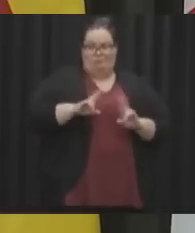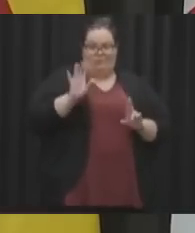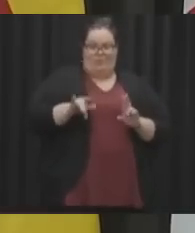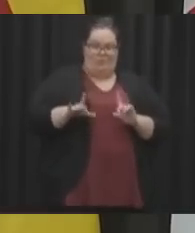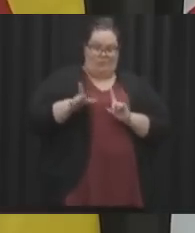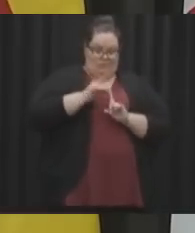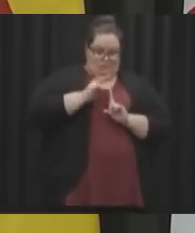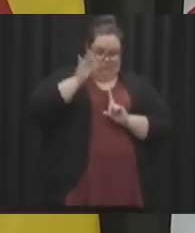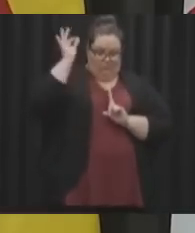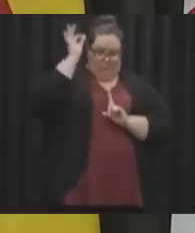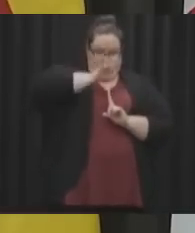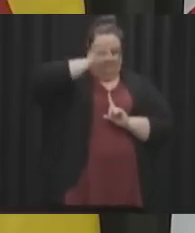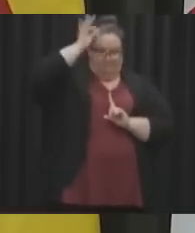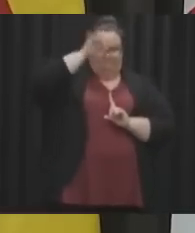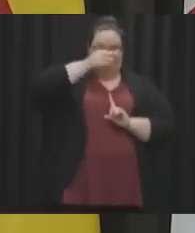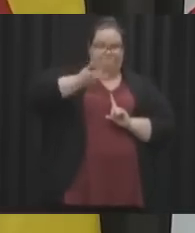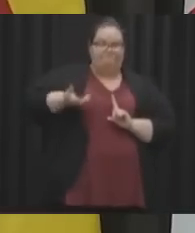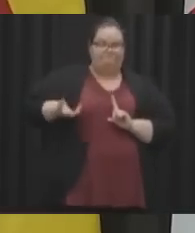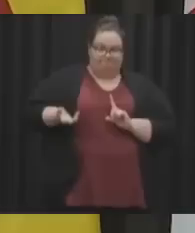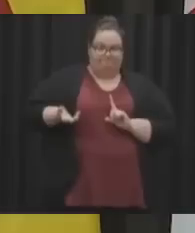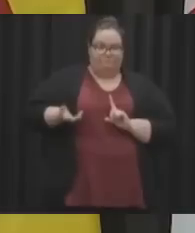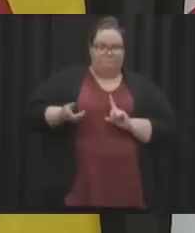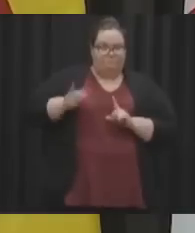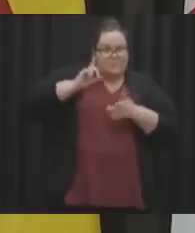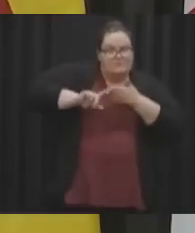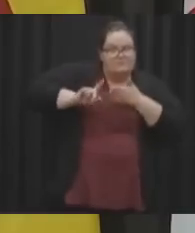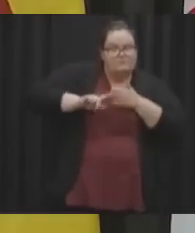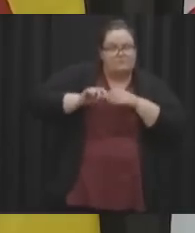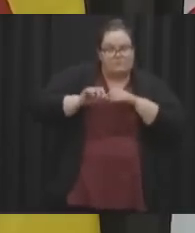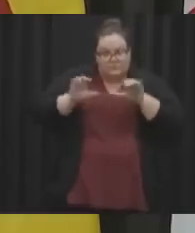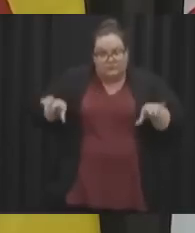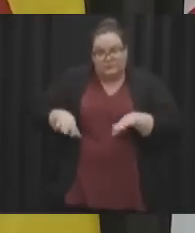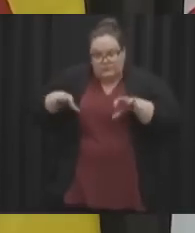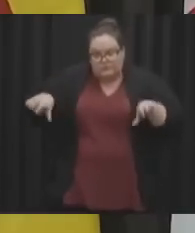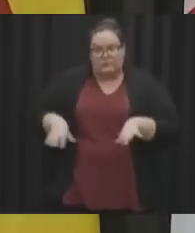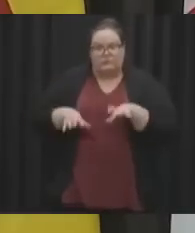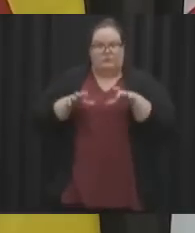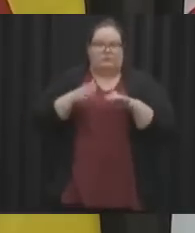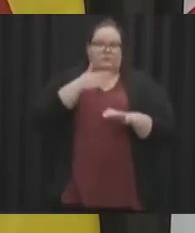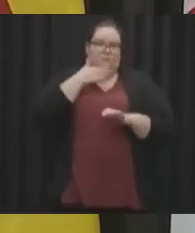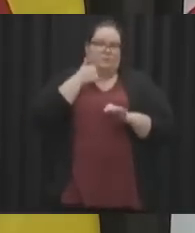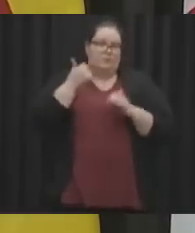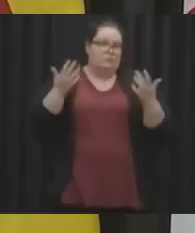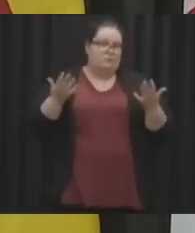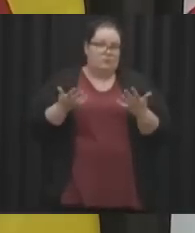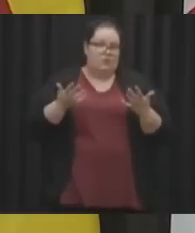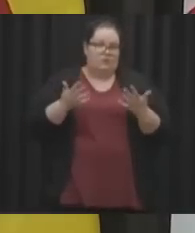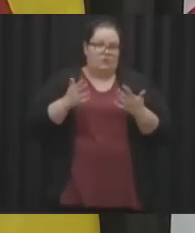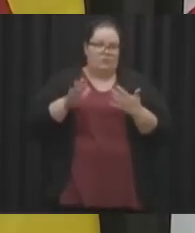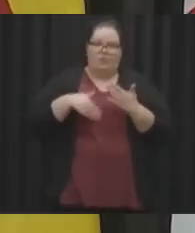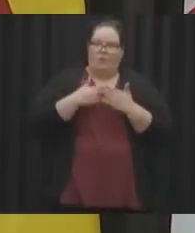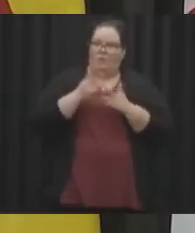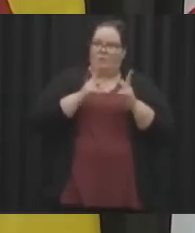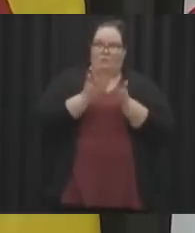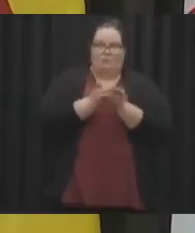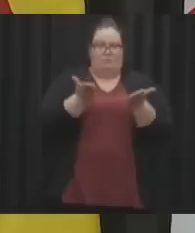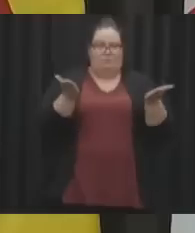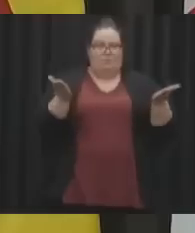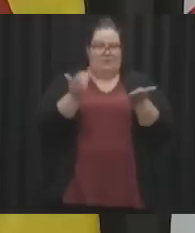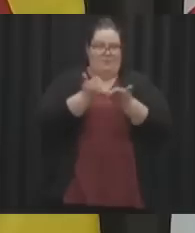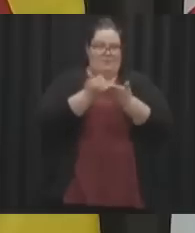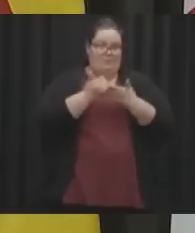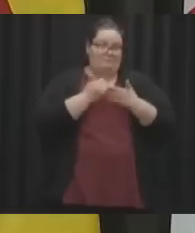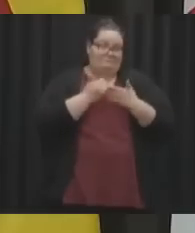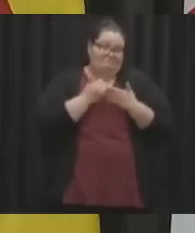again, we need to throw everything in the kitchen sink at this, and that's what we did the last time when Zone 5 was in an outbreak situation. And at